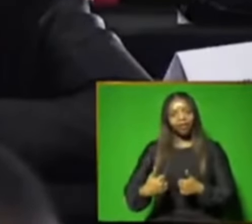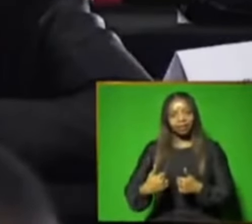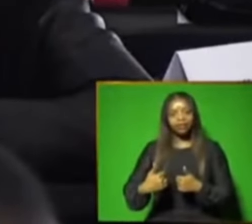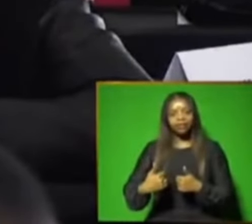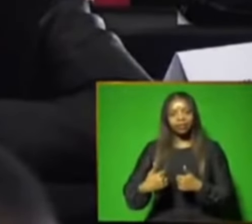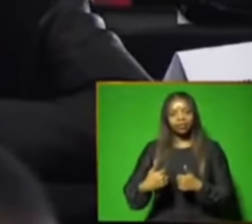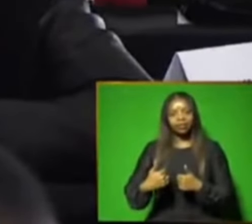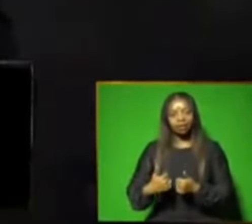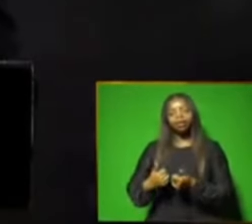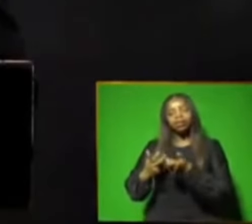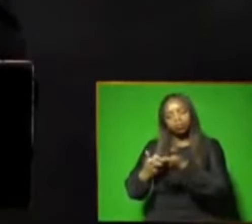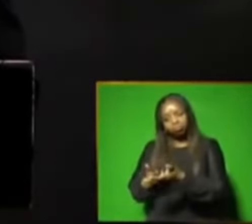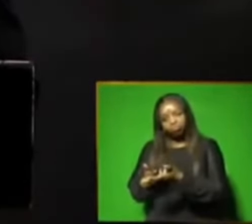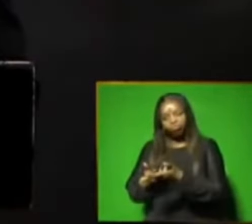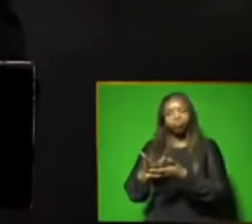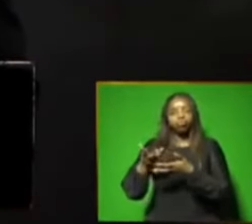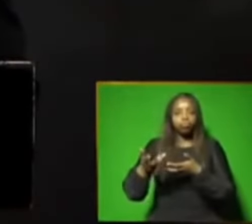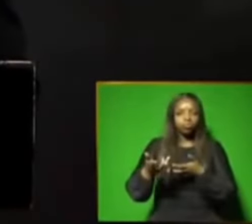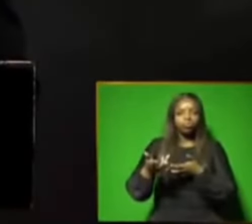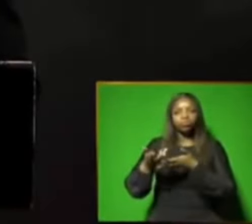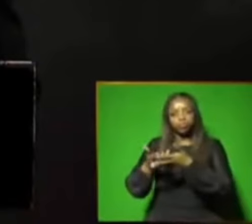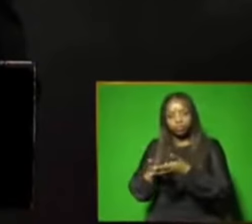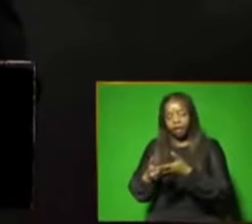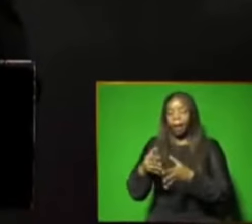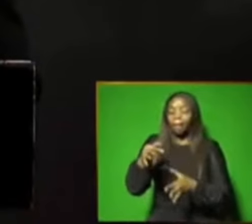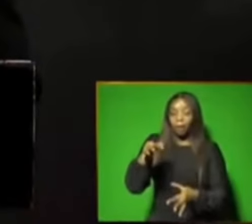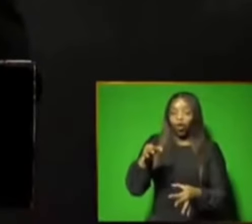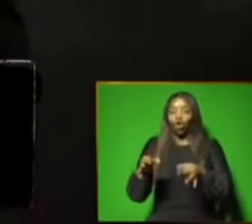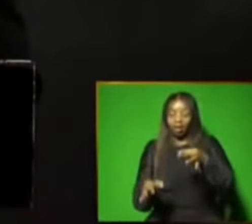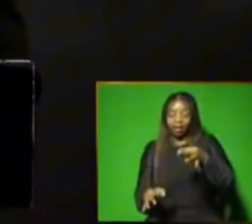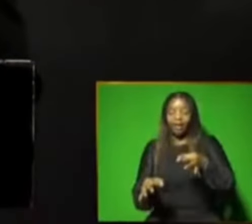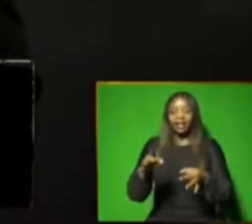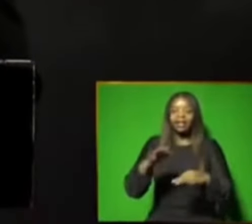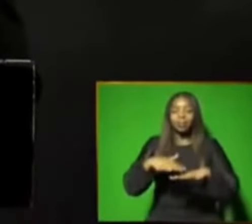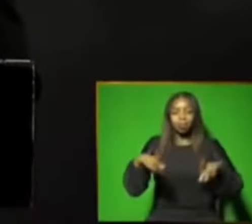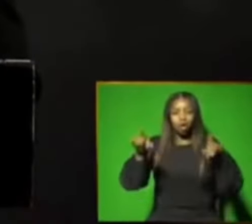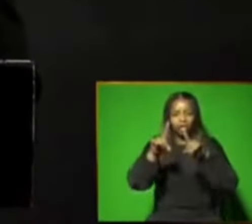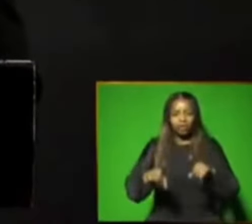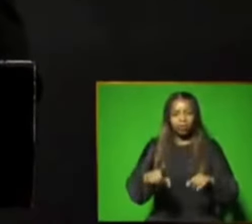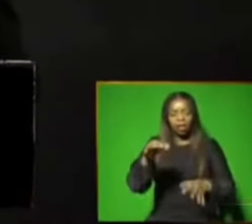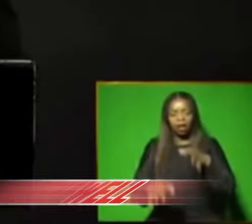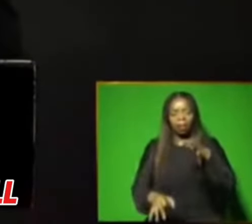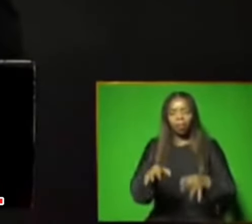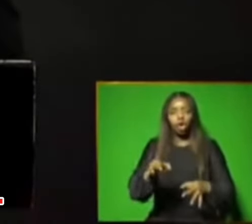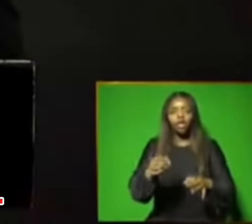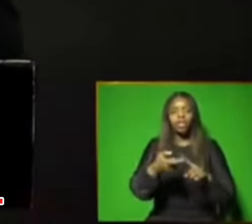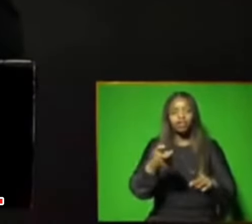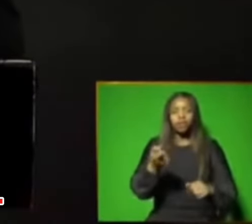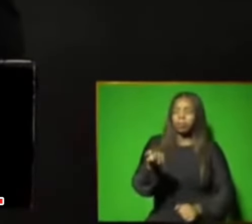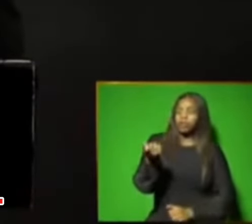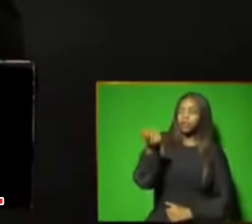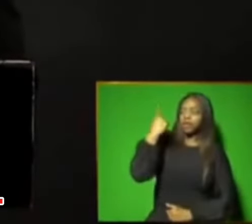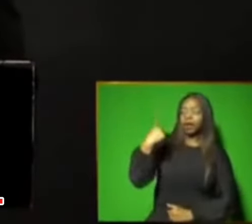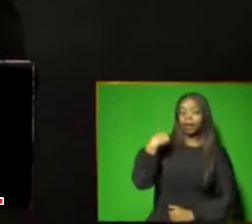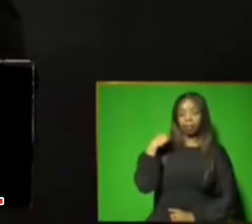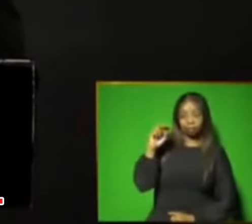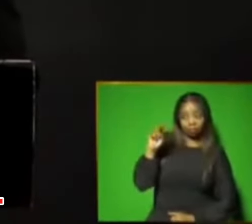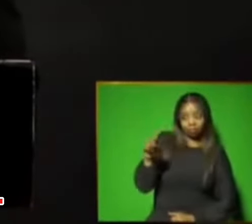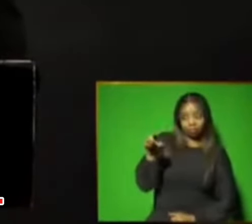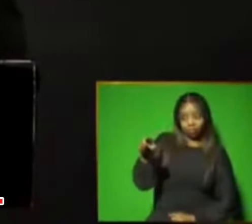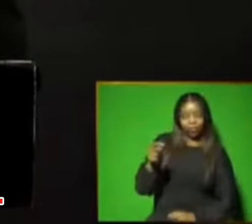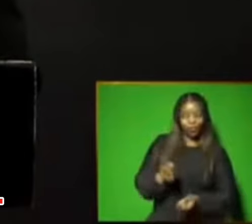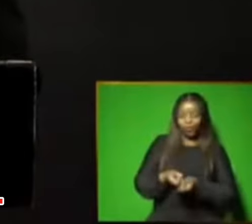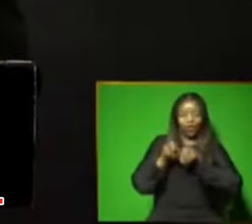re bolele ka politiki ga golo politiki ya ne ya khale e ke bona gore a we kwishishishi